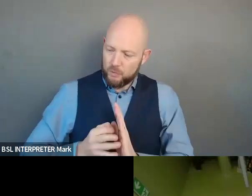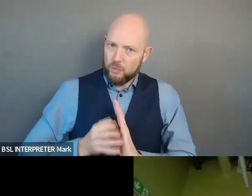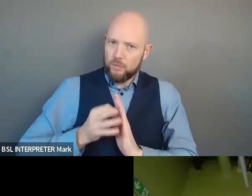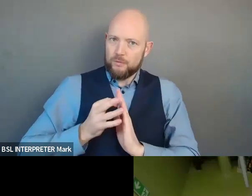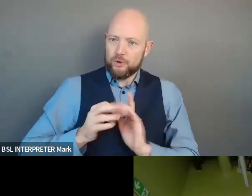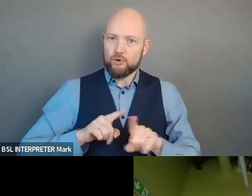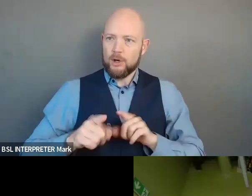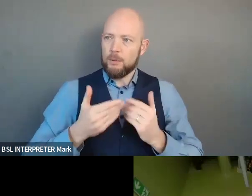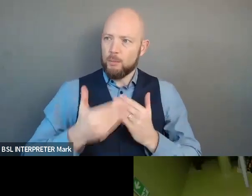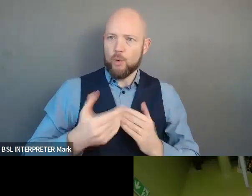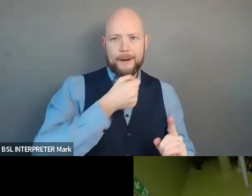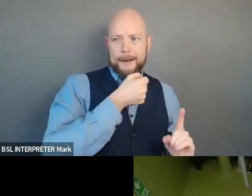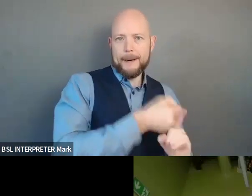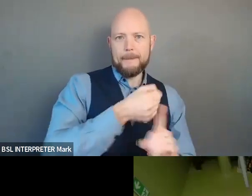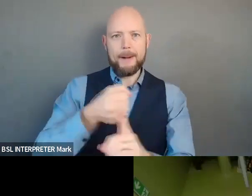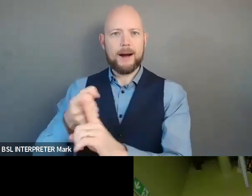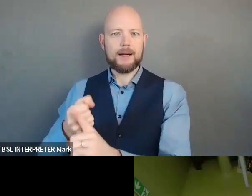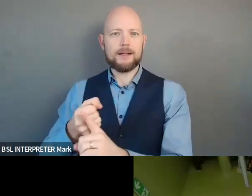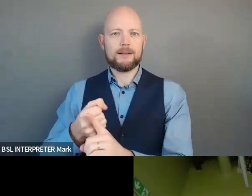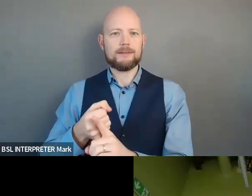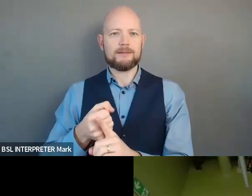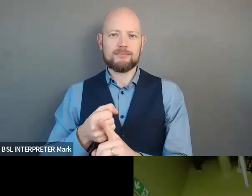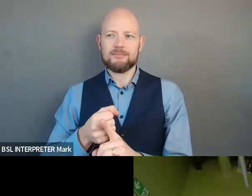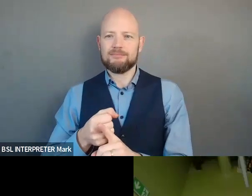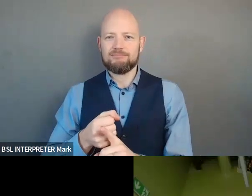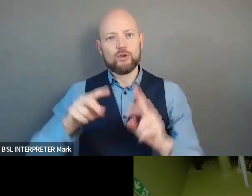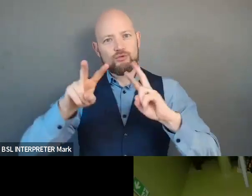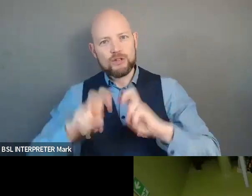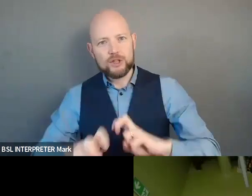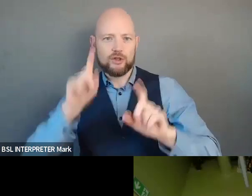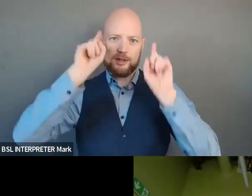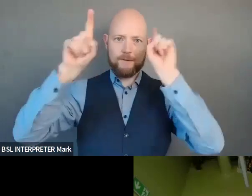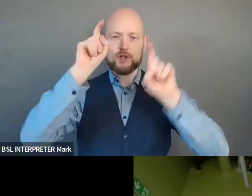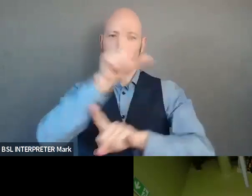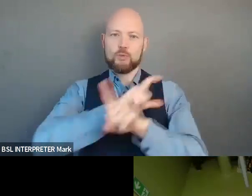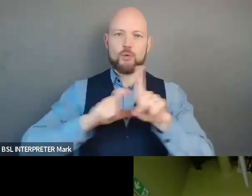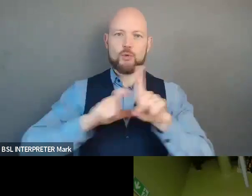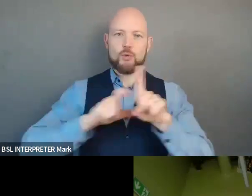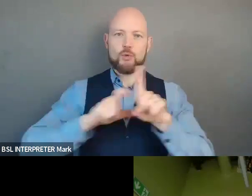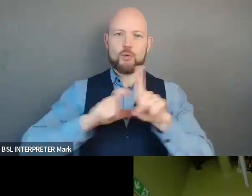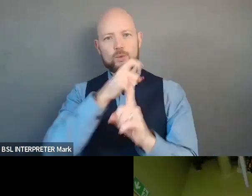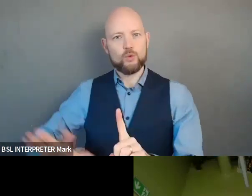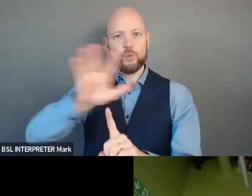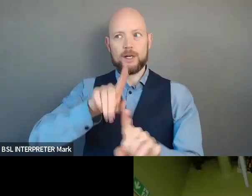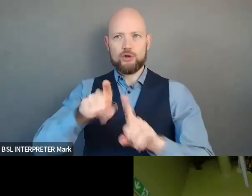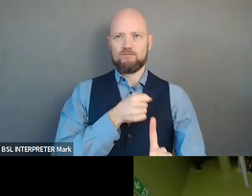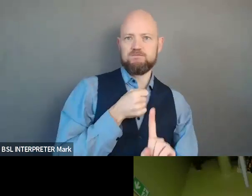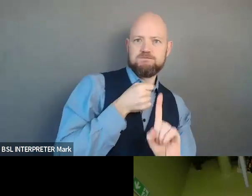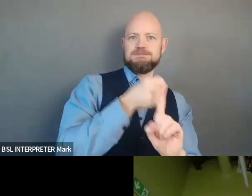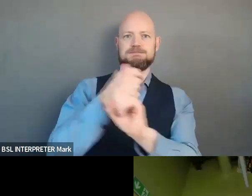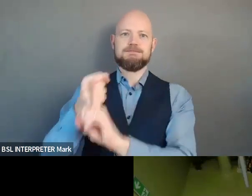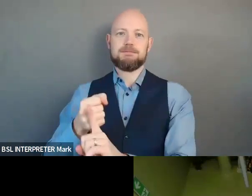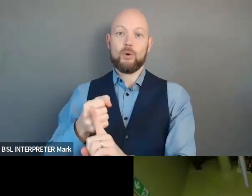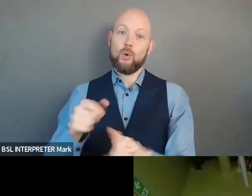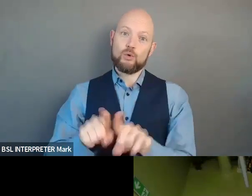impact more widely on the research and innovation ecosystem here in the UK, and we're sure further afield internationally as well.